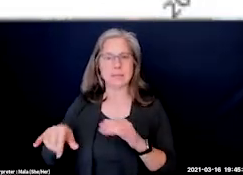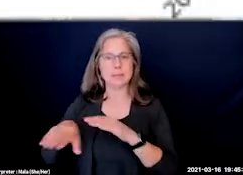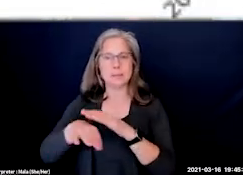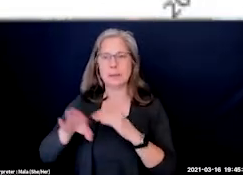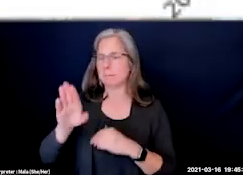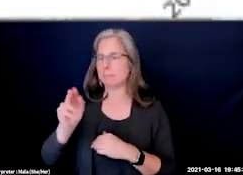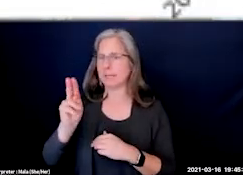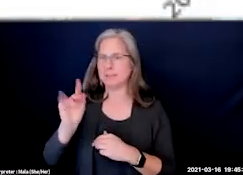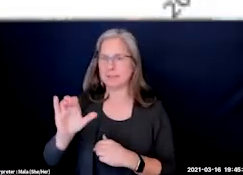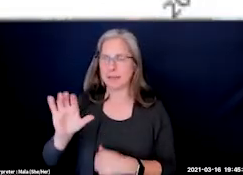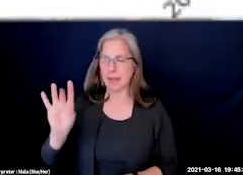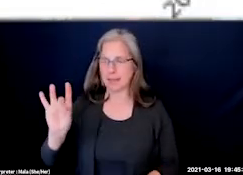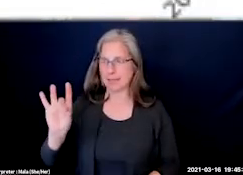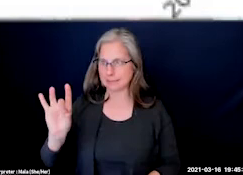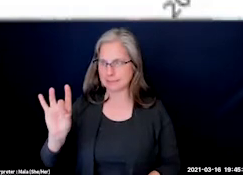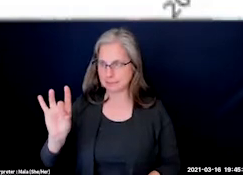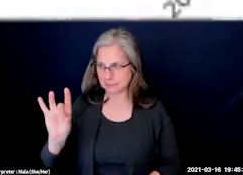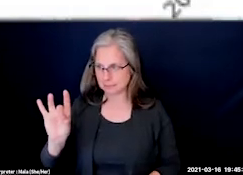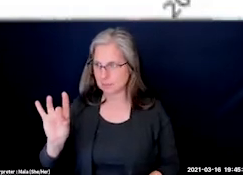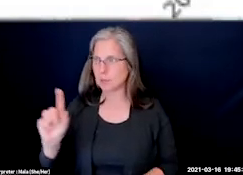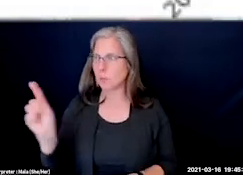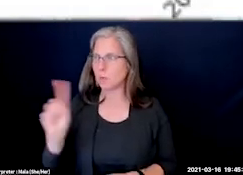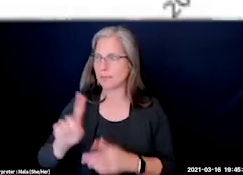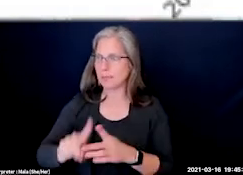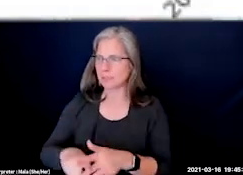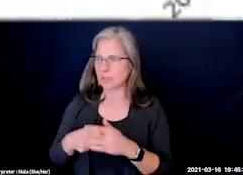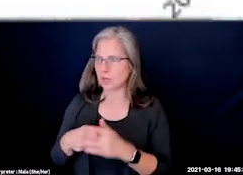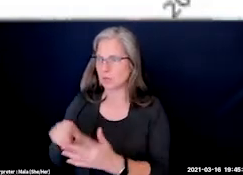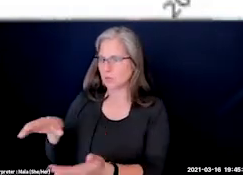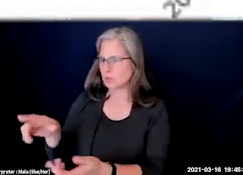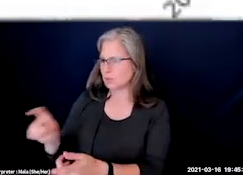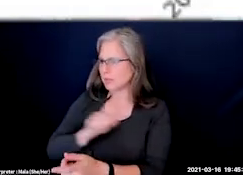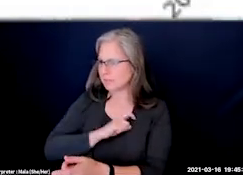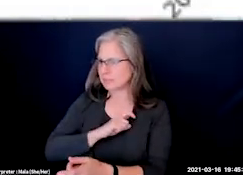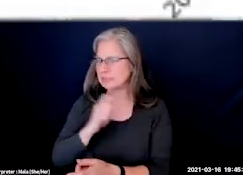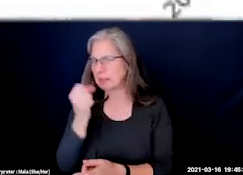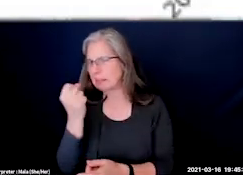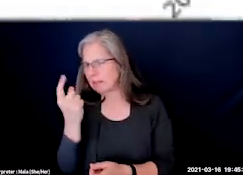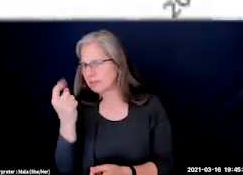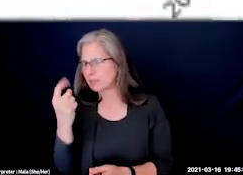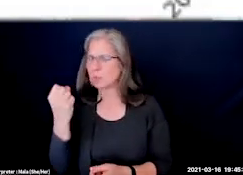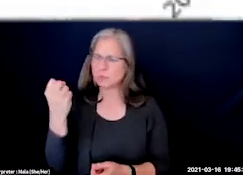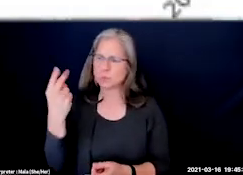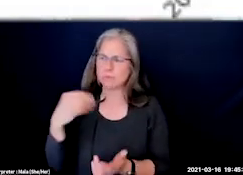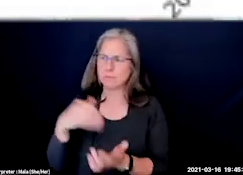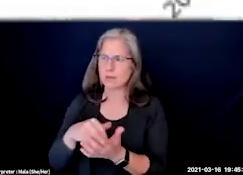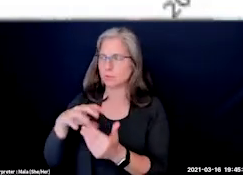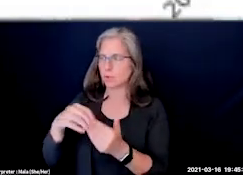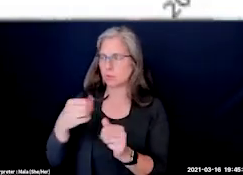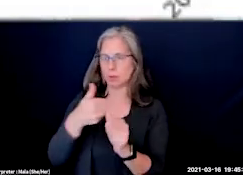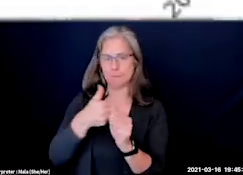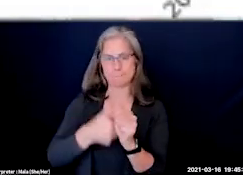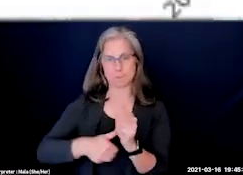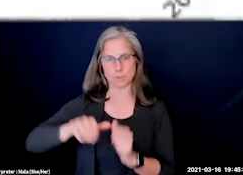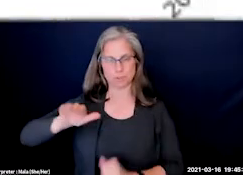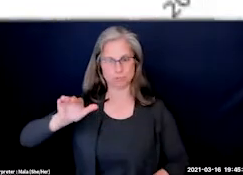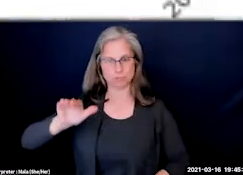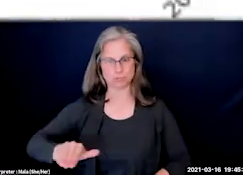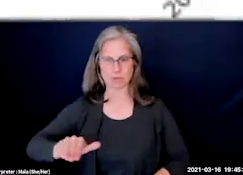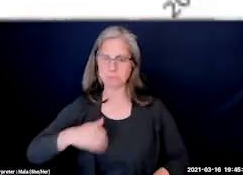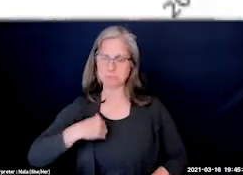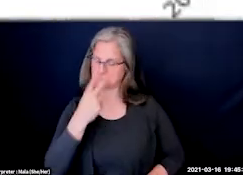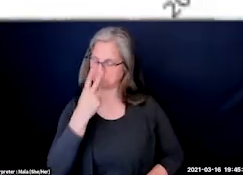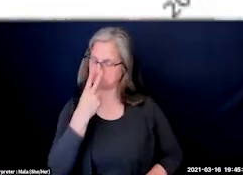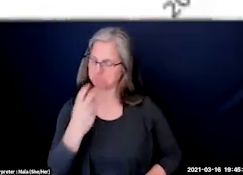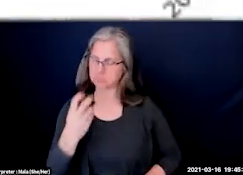something happens on the state level where they start to give us $11,000 or $12,000 per kid. So I don't see that